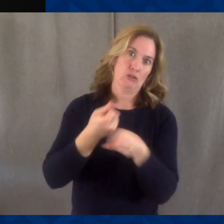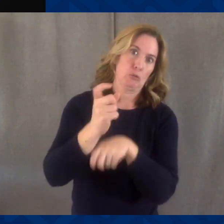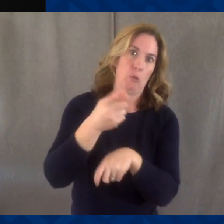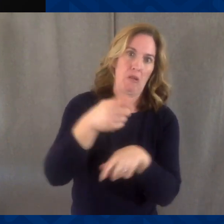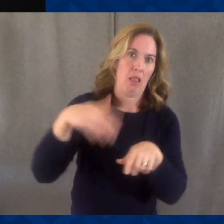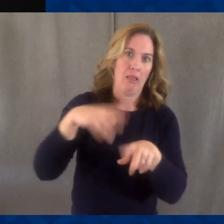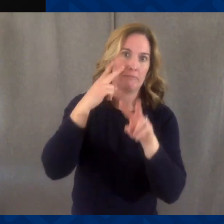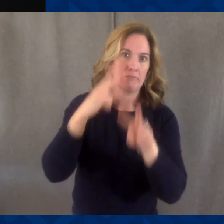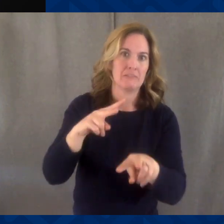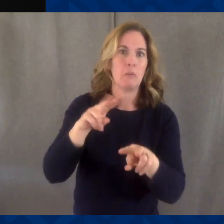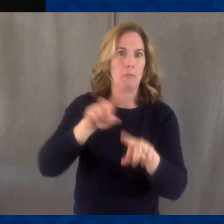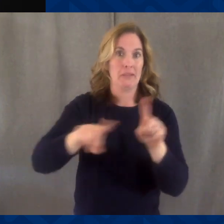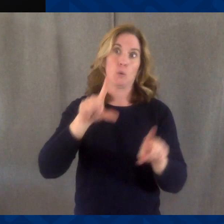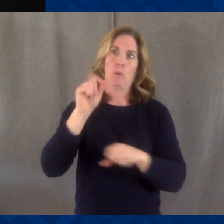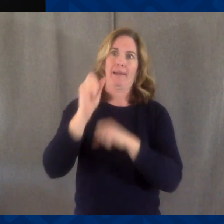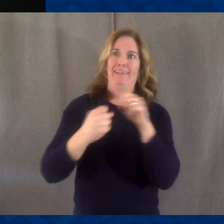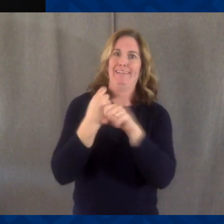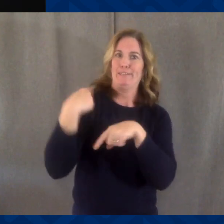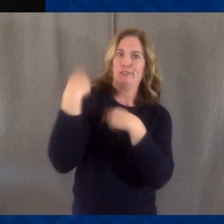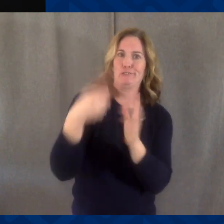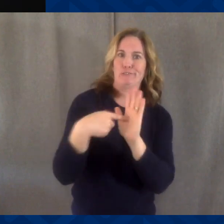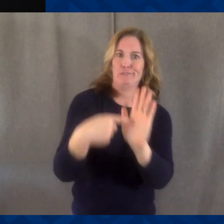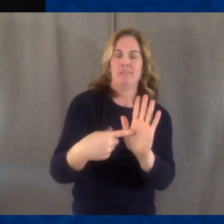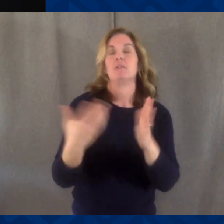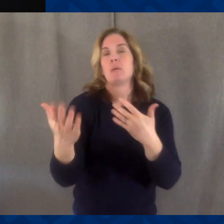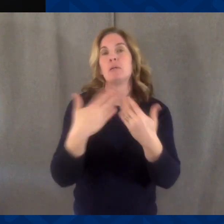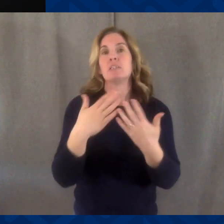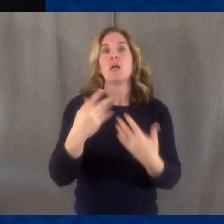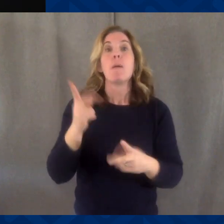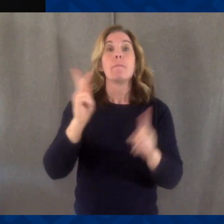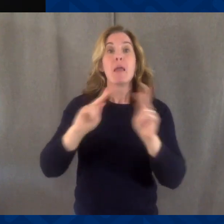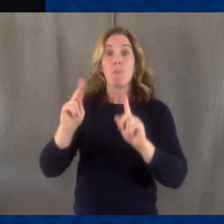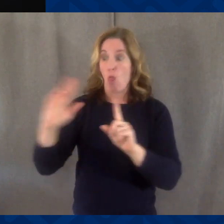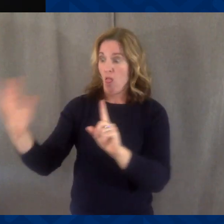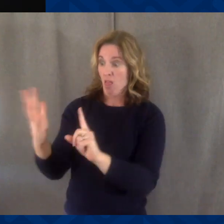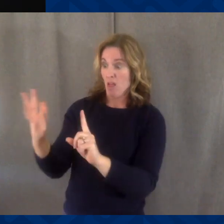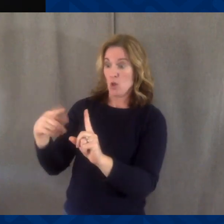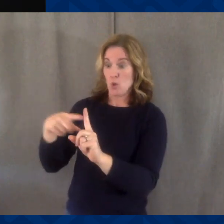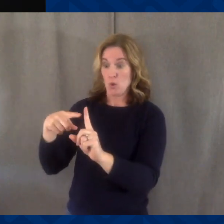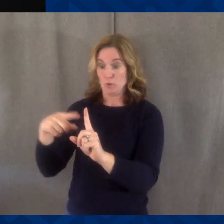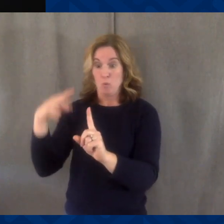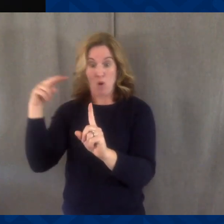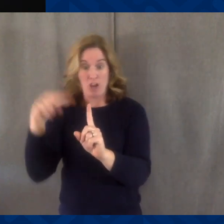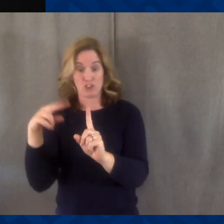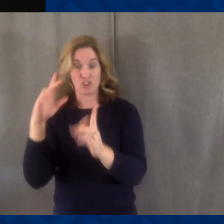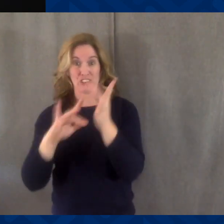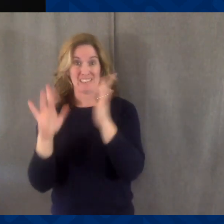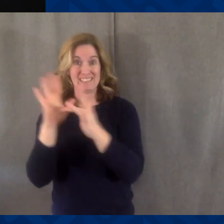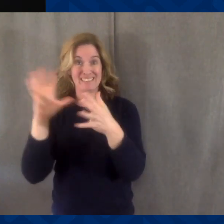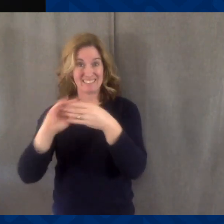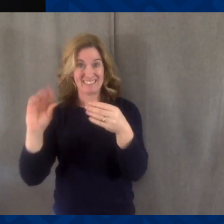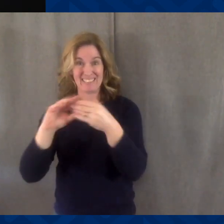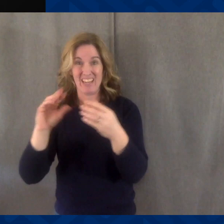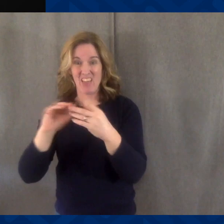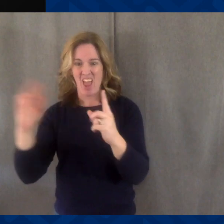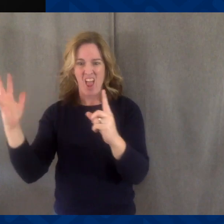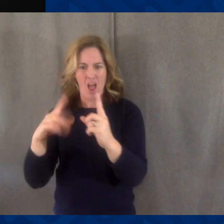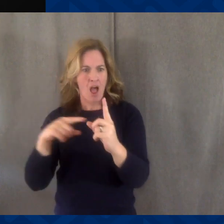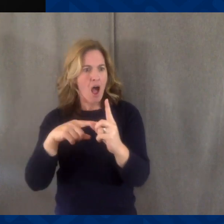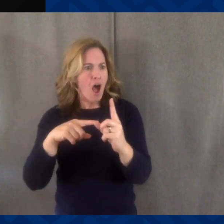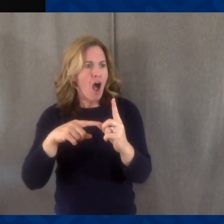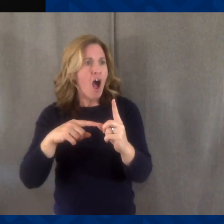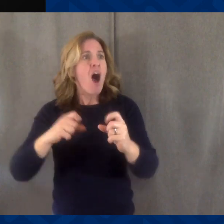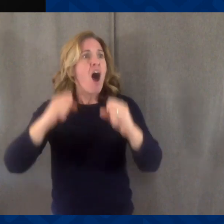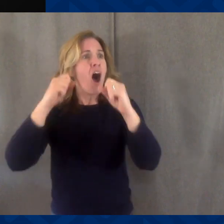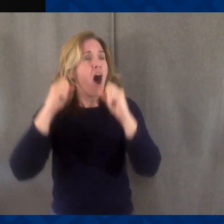around at themselves like, dang it, I did not see that coming. Because Jesus is telling us here that there's two